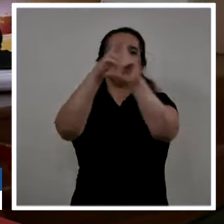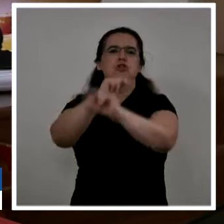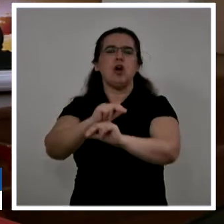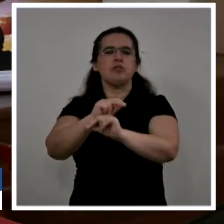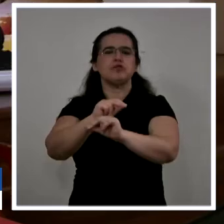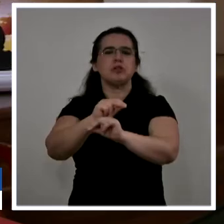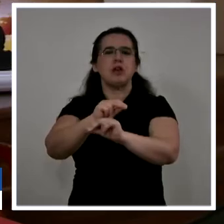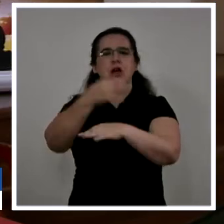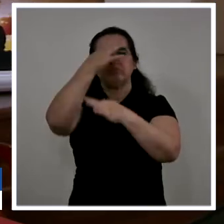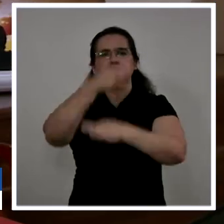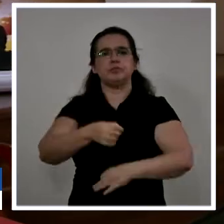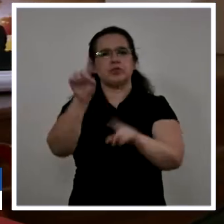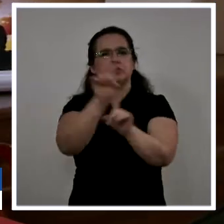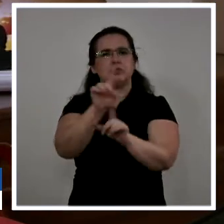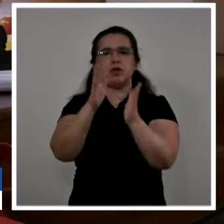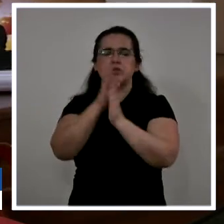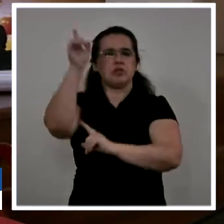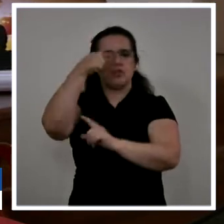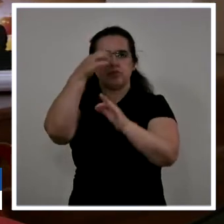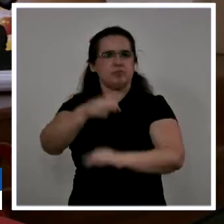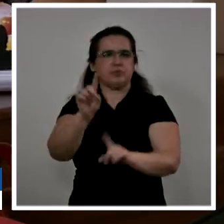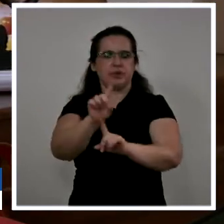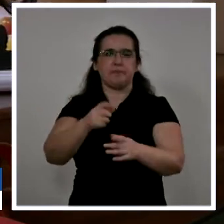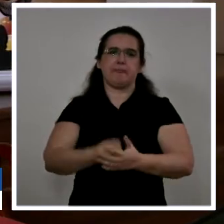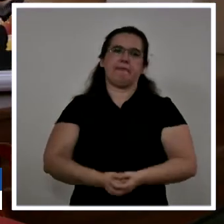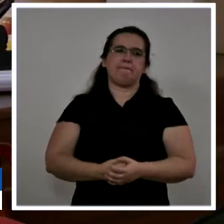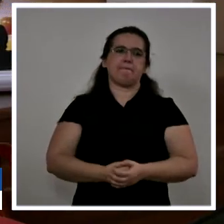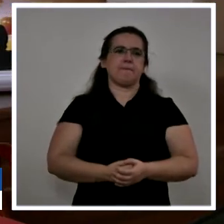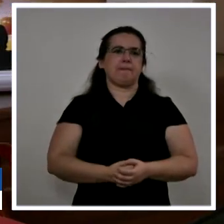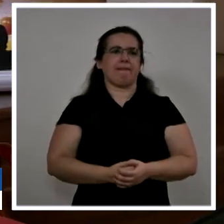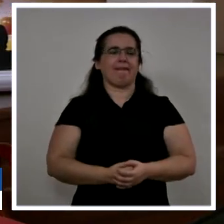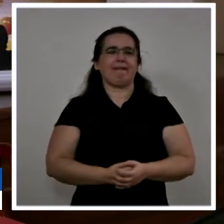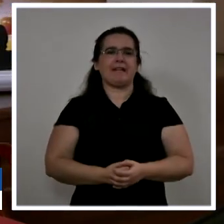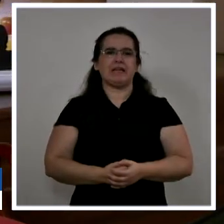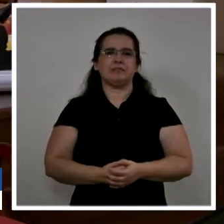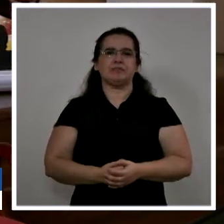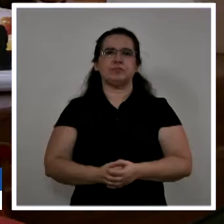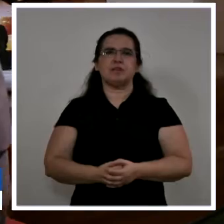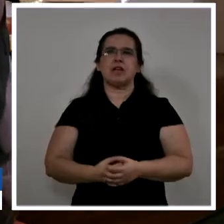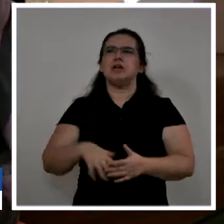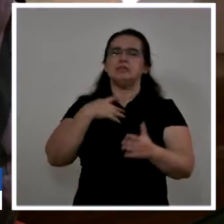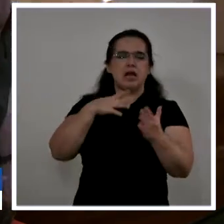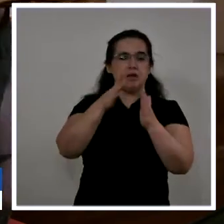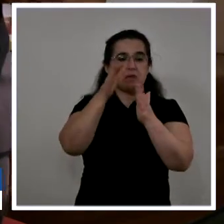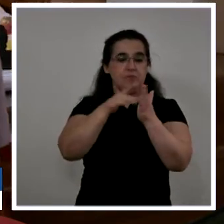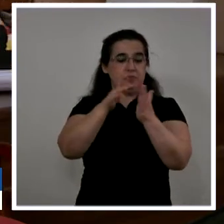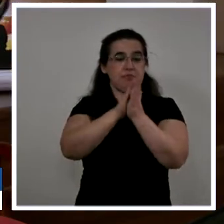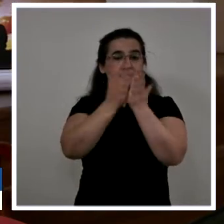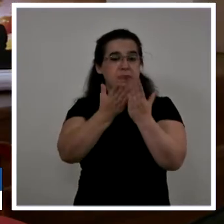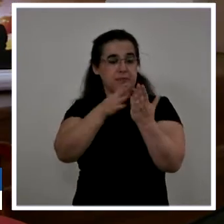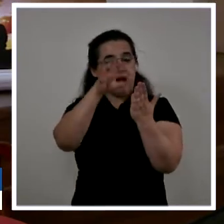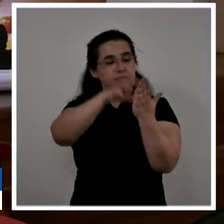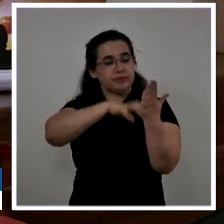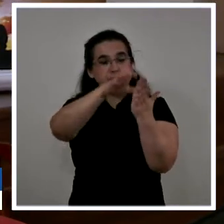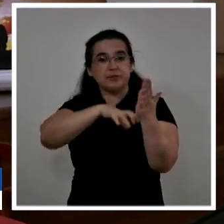ele fez neste livro, he took all the passages in the Bible that could be misconstrued, ele pegou em todas as passagens na Bíblia sobre este tema e que podem